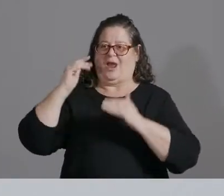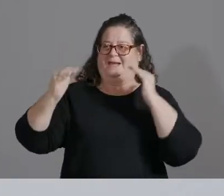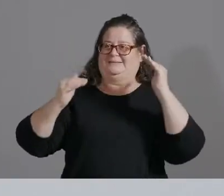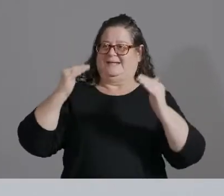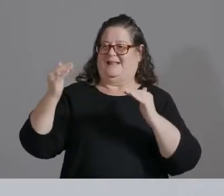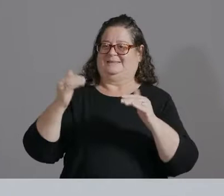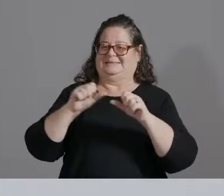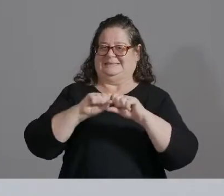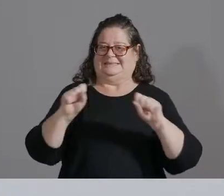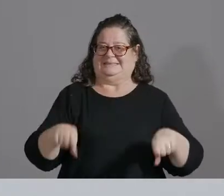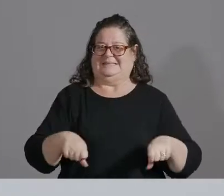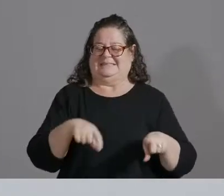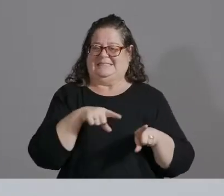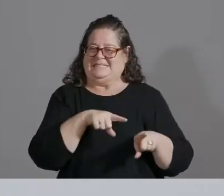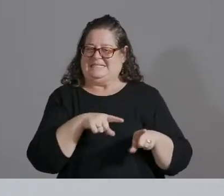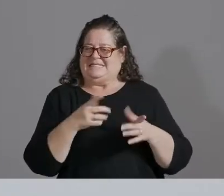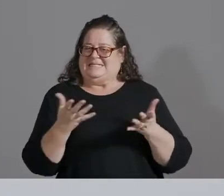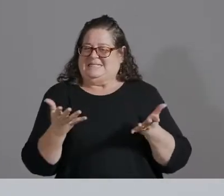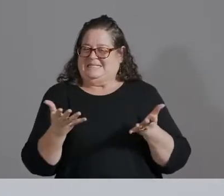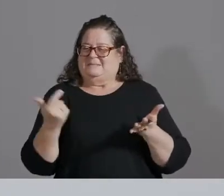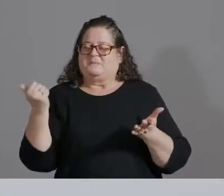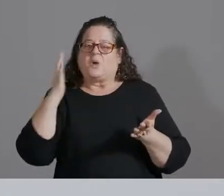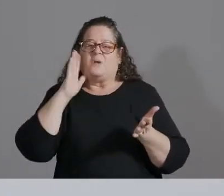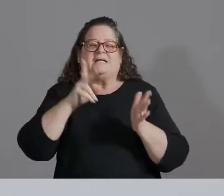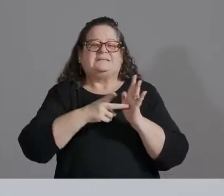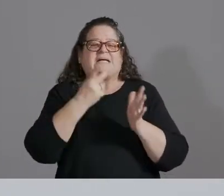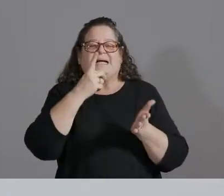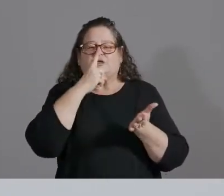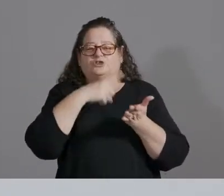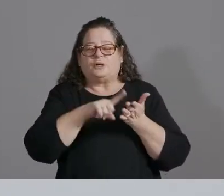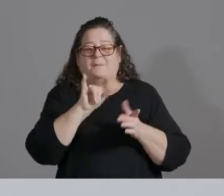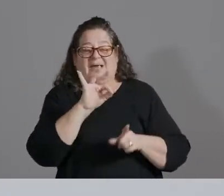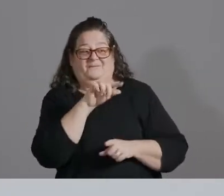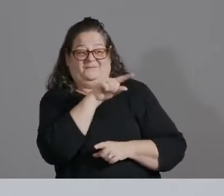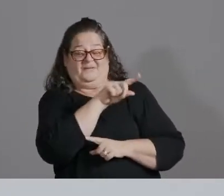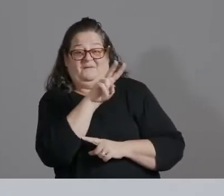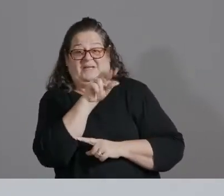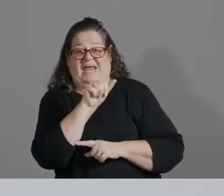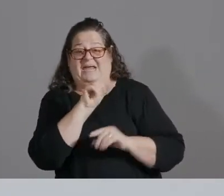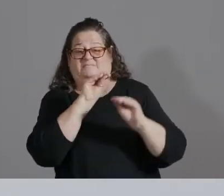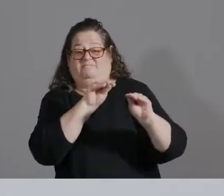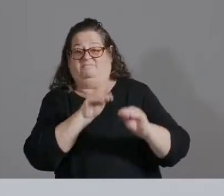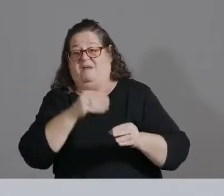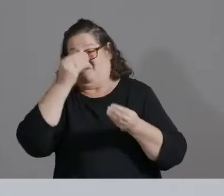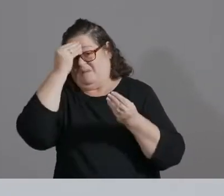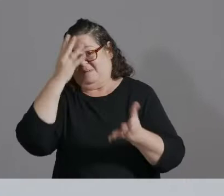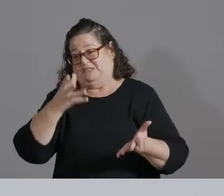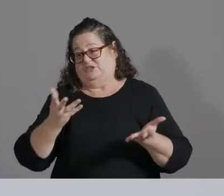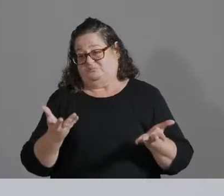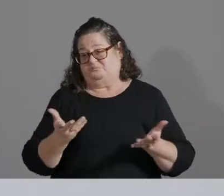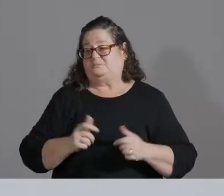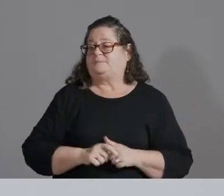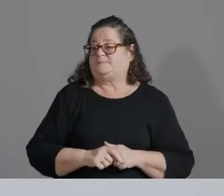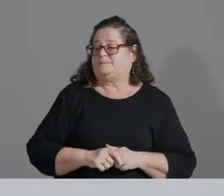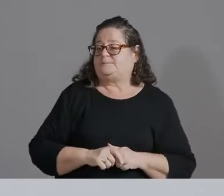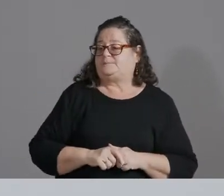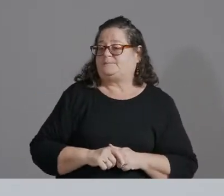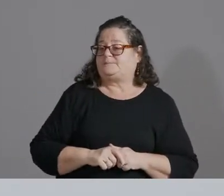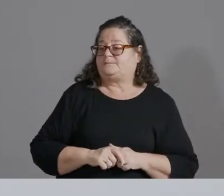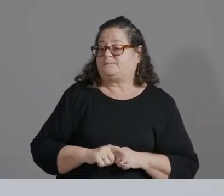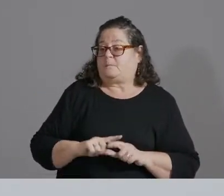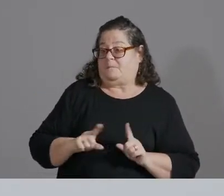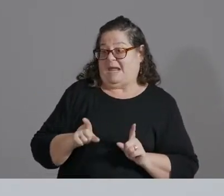with that or not. But the retail pharmacies, as you said, will be included in that. Yes, so the retail